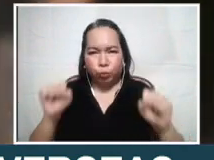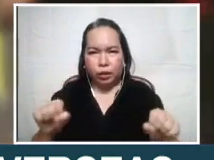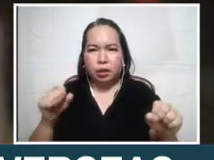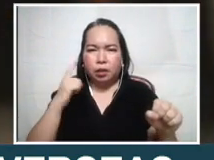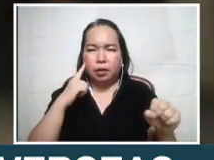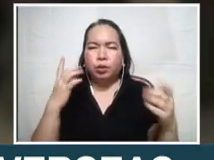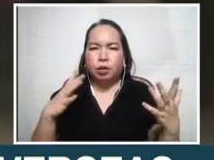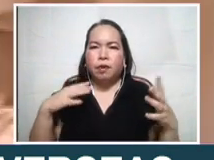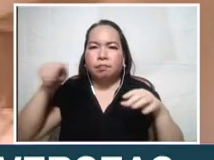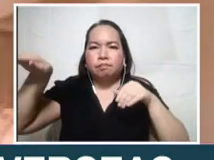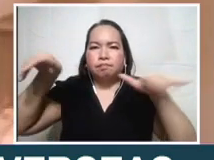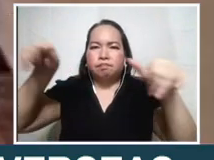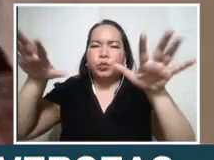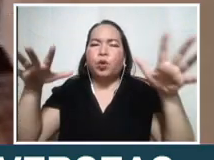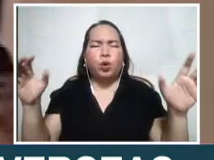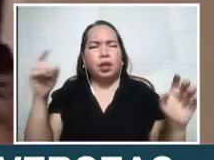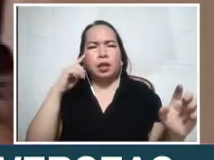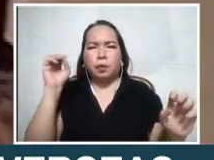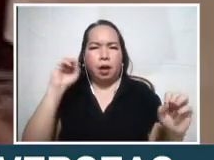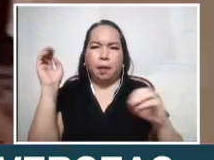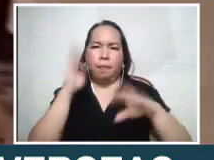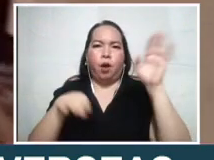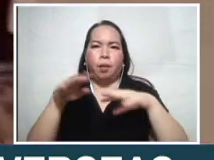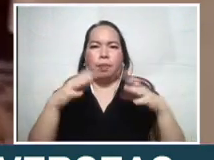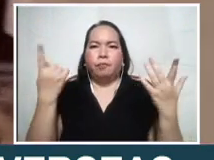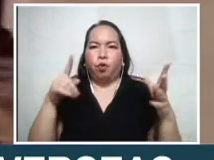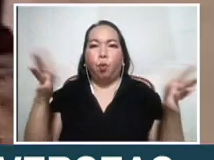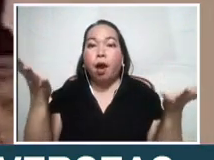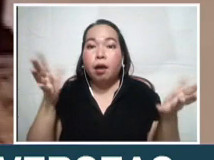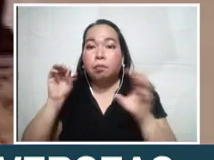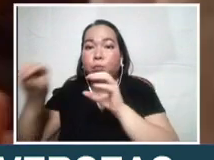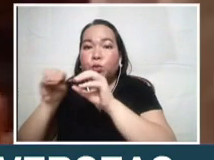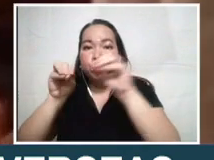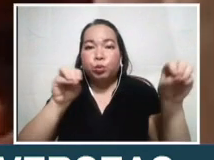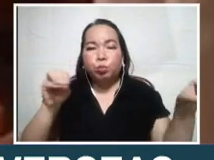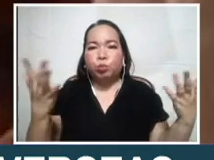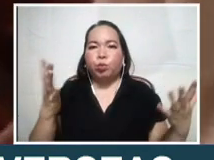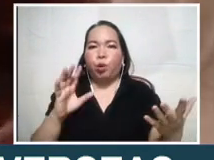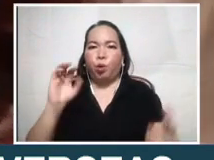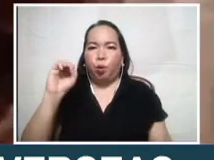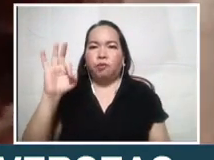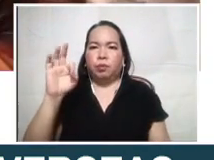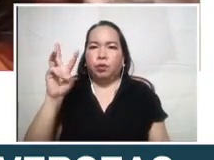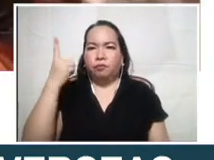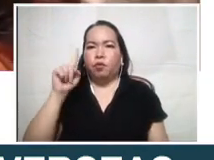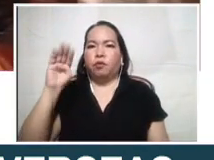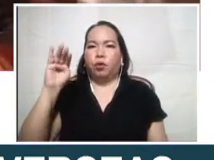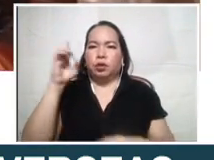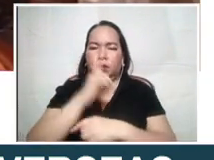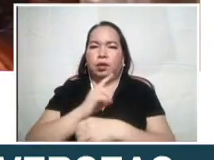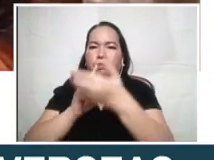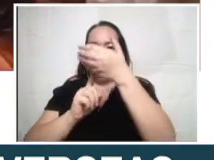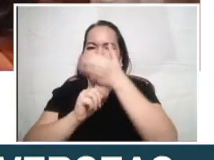we will not have a lot of problem of accommodation here in Metro Manila. Secretary, some officials of the local